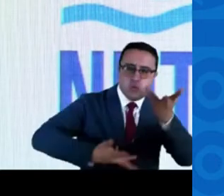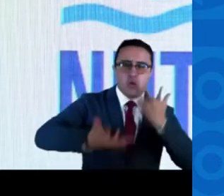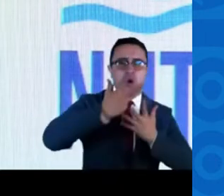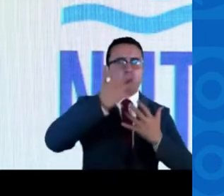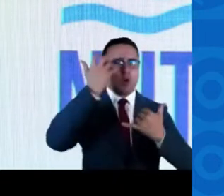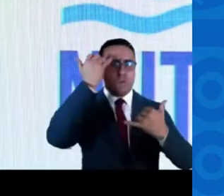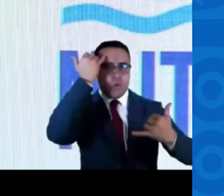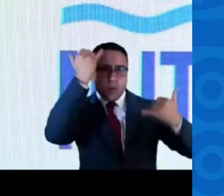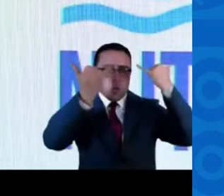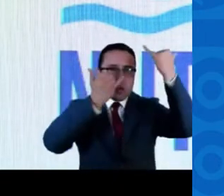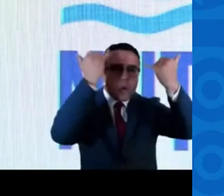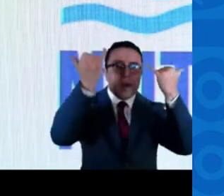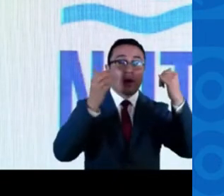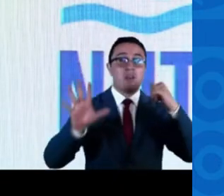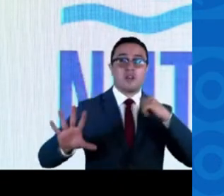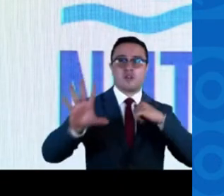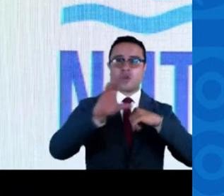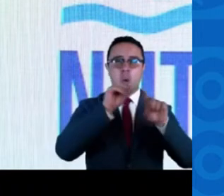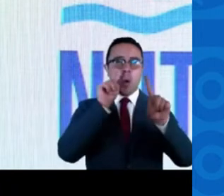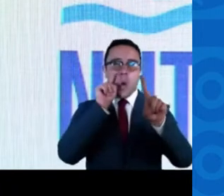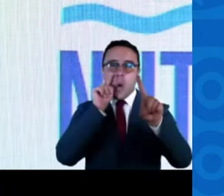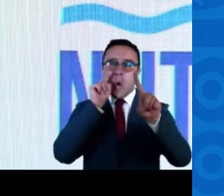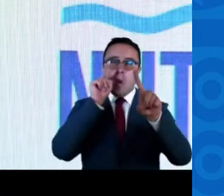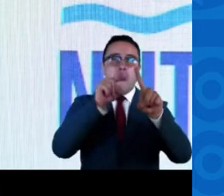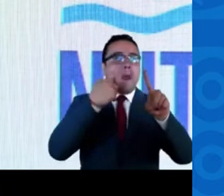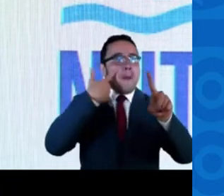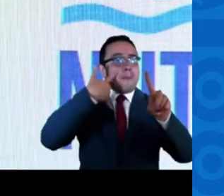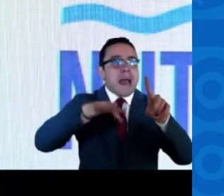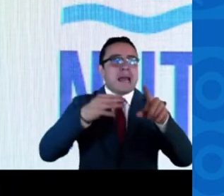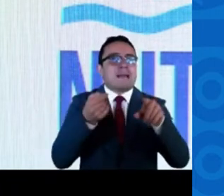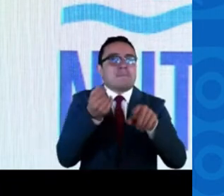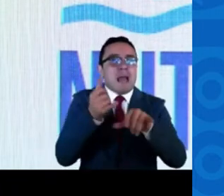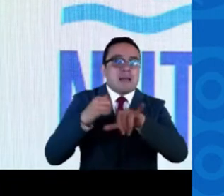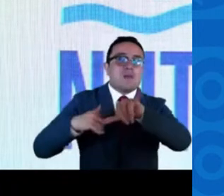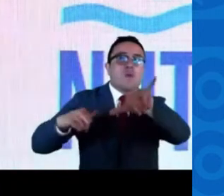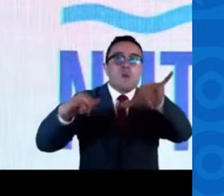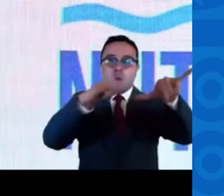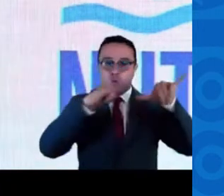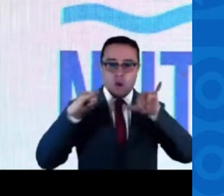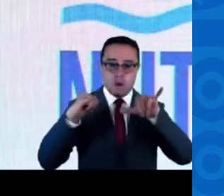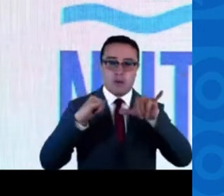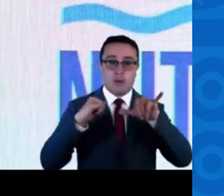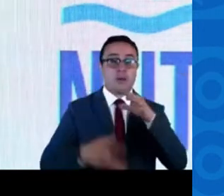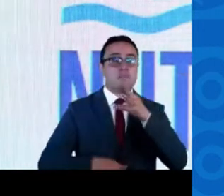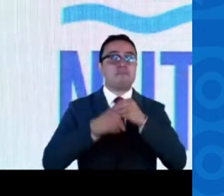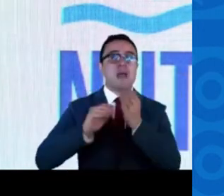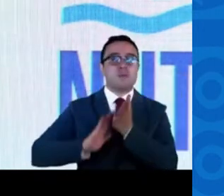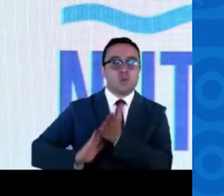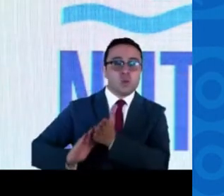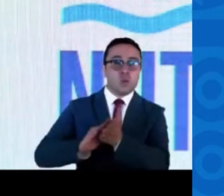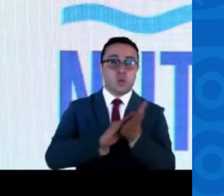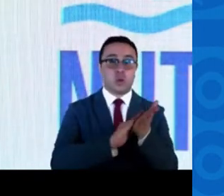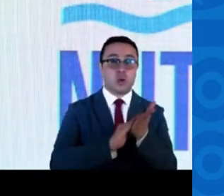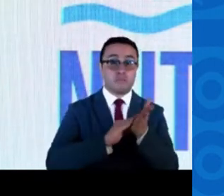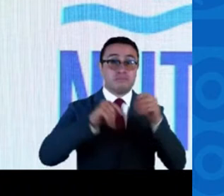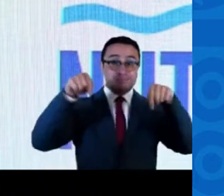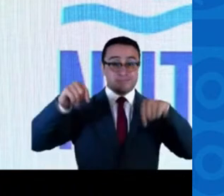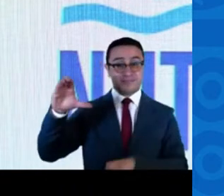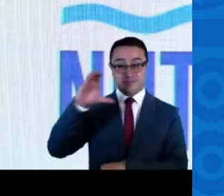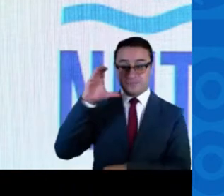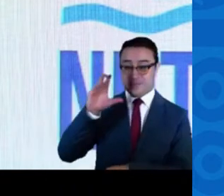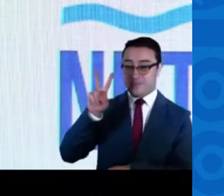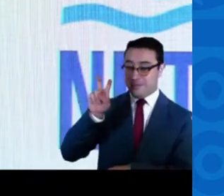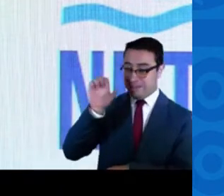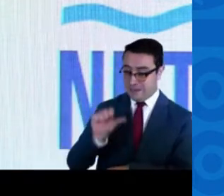can join initiatives. We have similar challenges, we have similar solutions, and it is thus